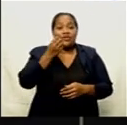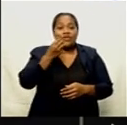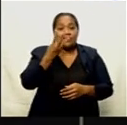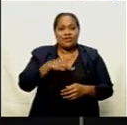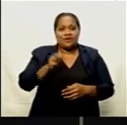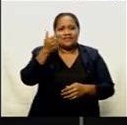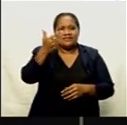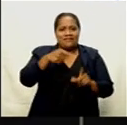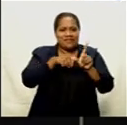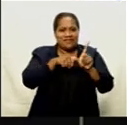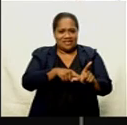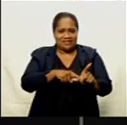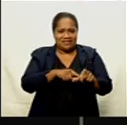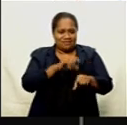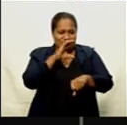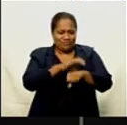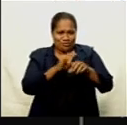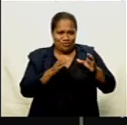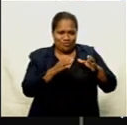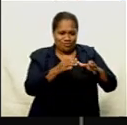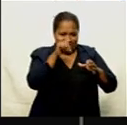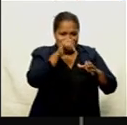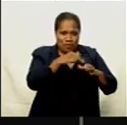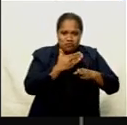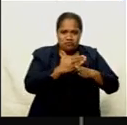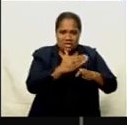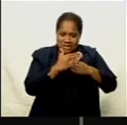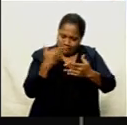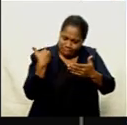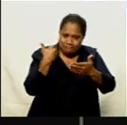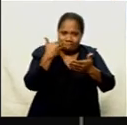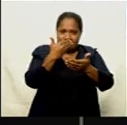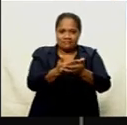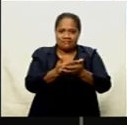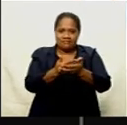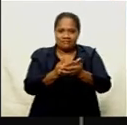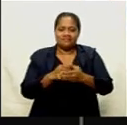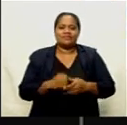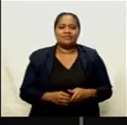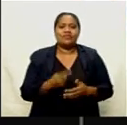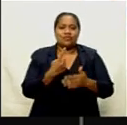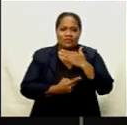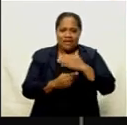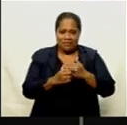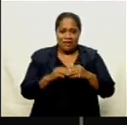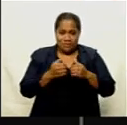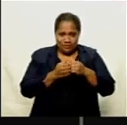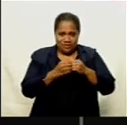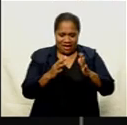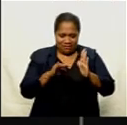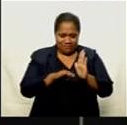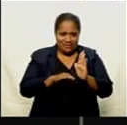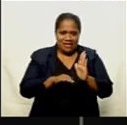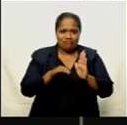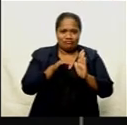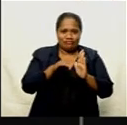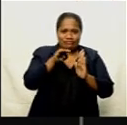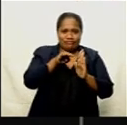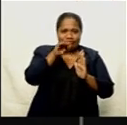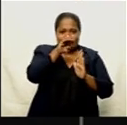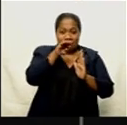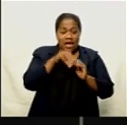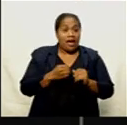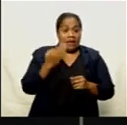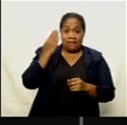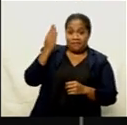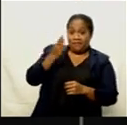in the force. It has been an illustrious career that saw him work his way up the ranks. But Narayan wasn't supposed to be a police officer